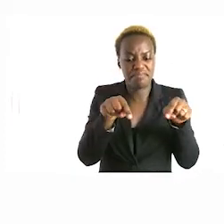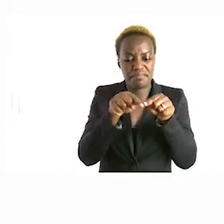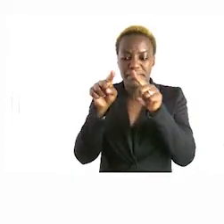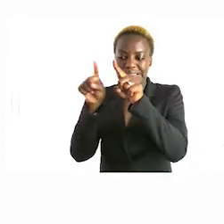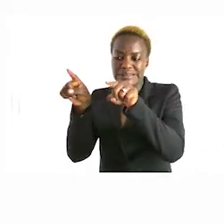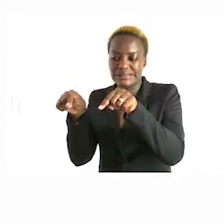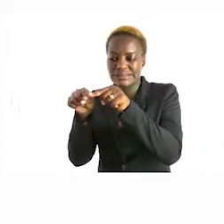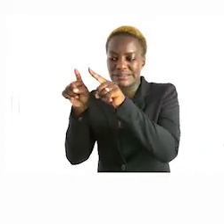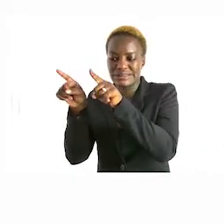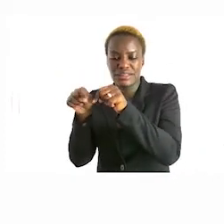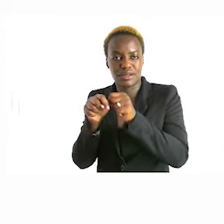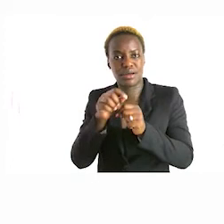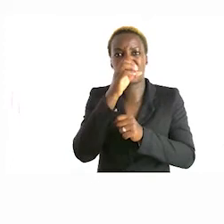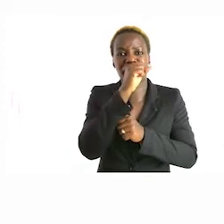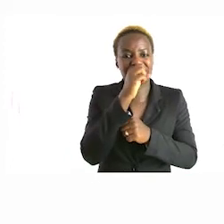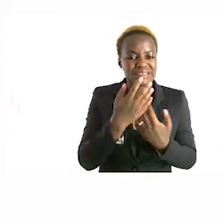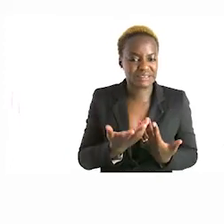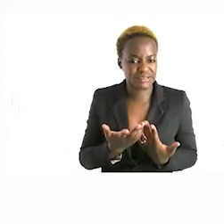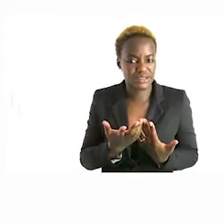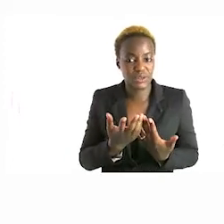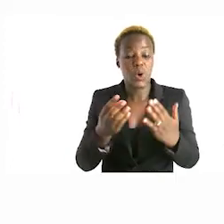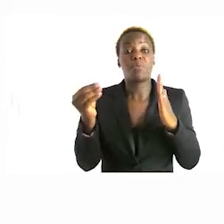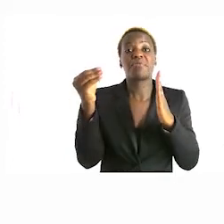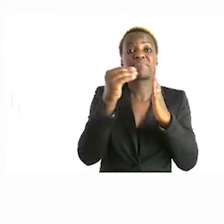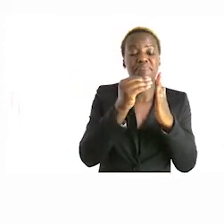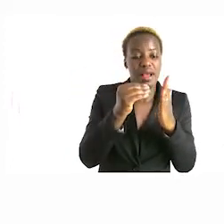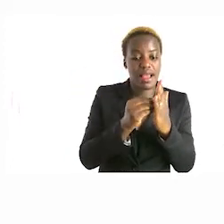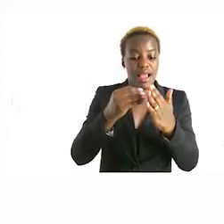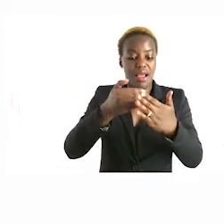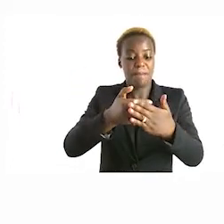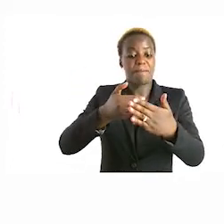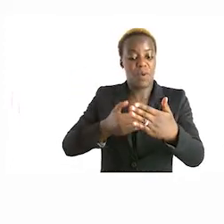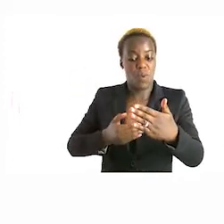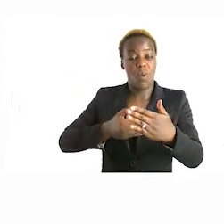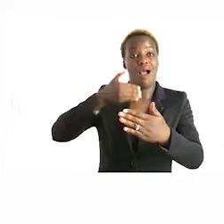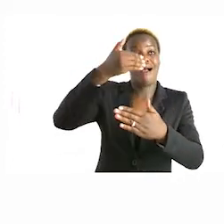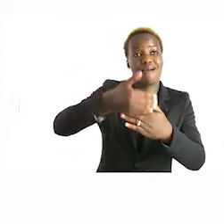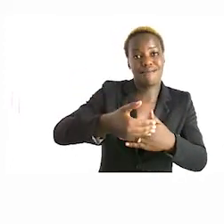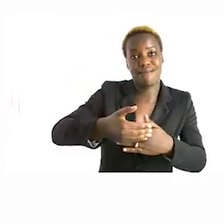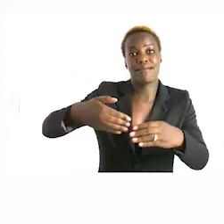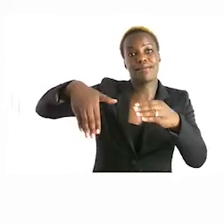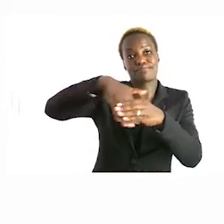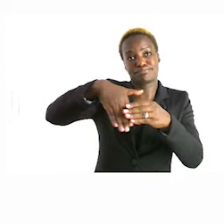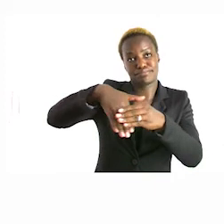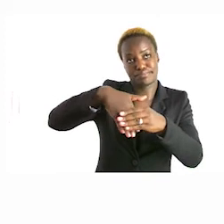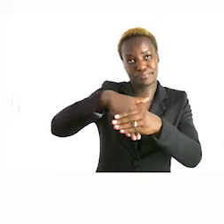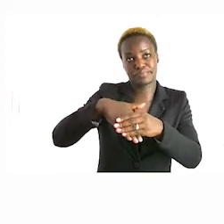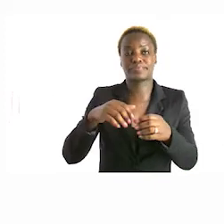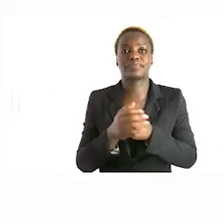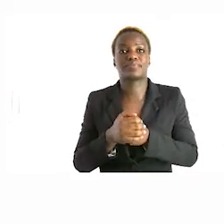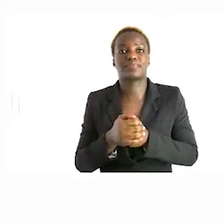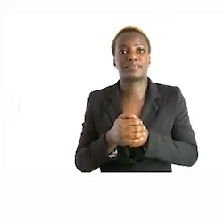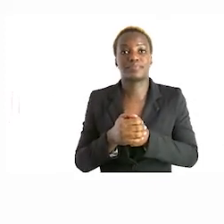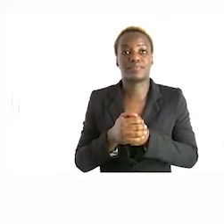before, after, and in between. Now teacher is going to do for you the first one. We have the